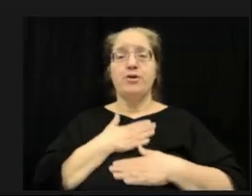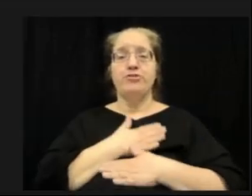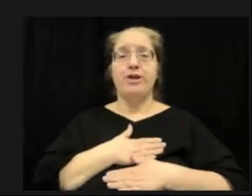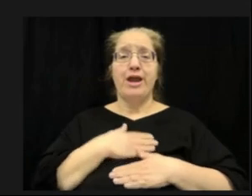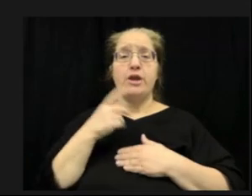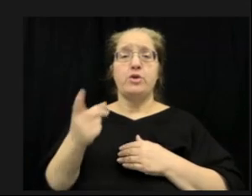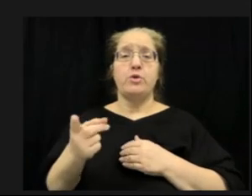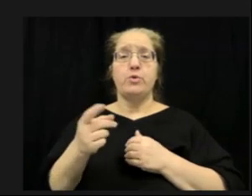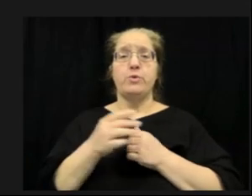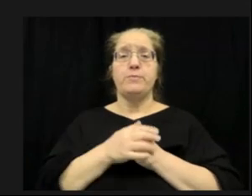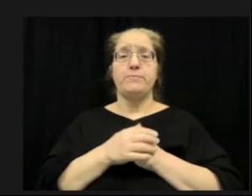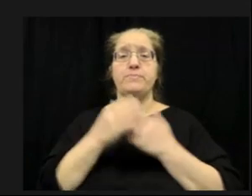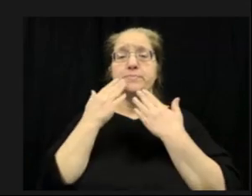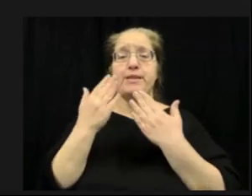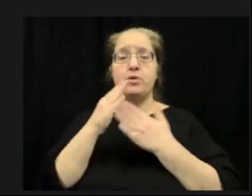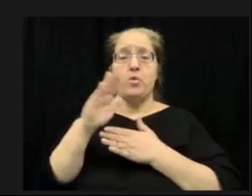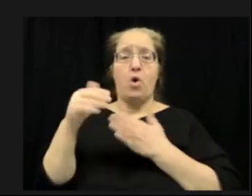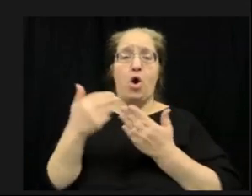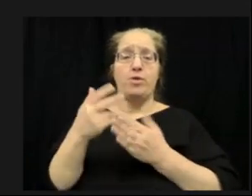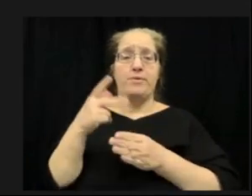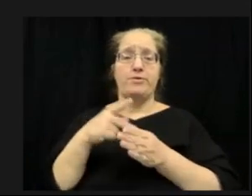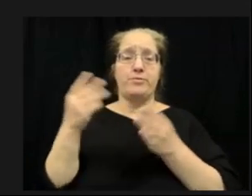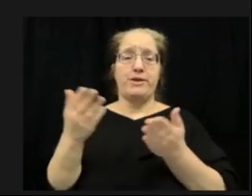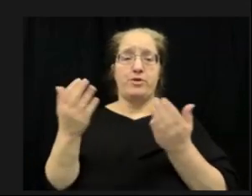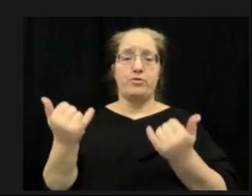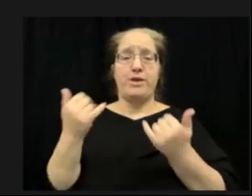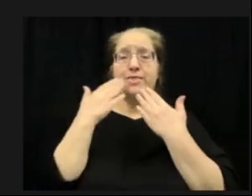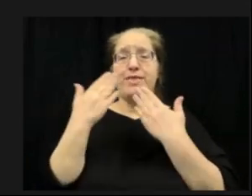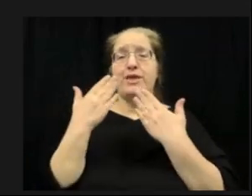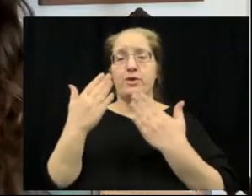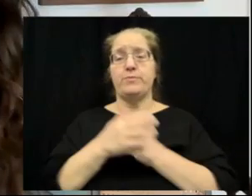you, and thank you to all the participants for being on the call today.